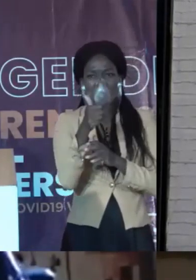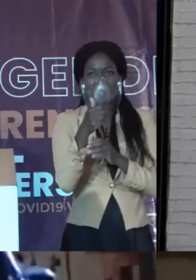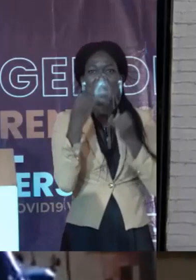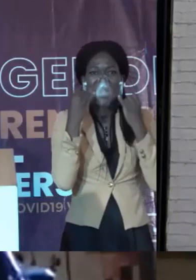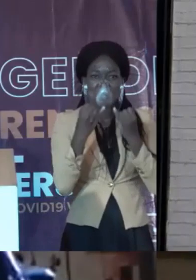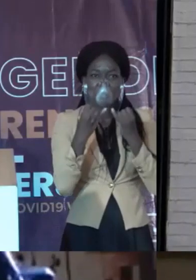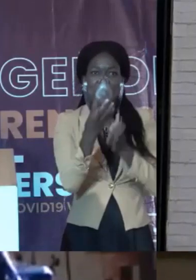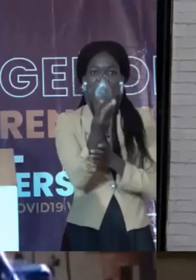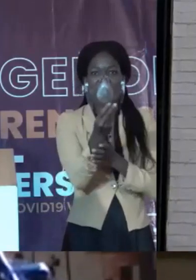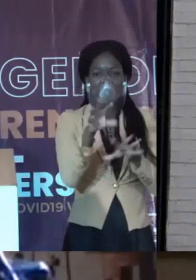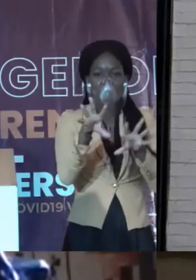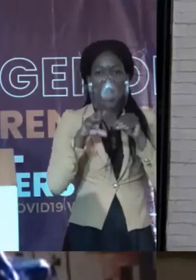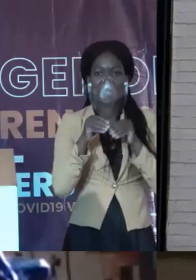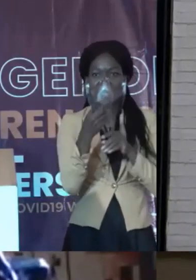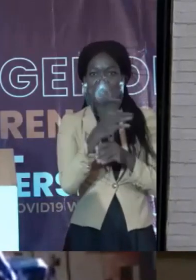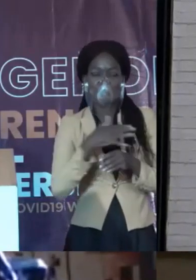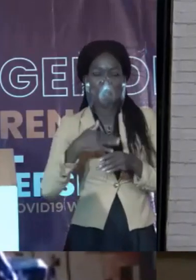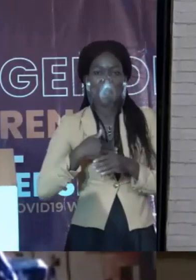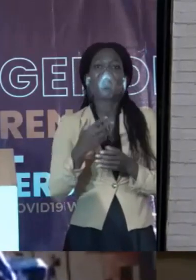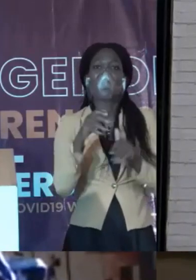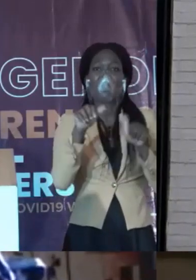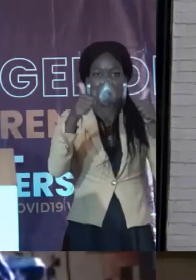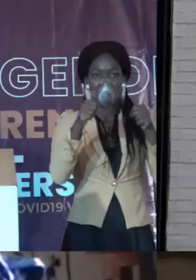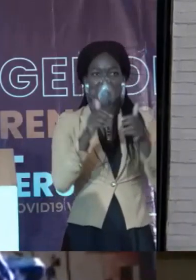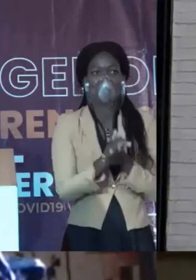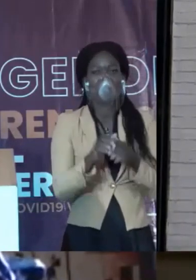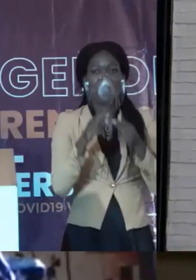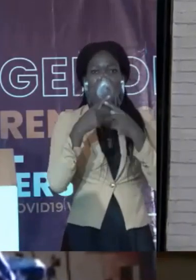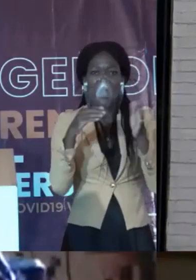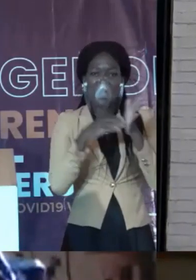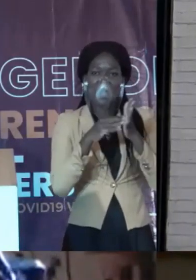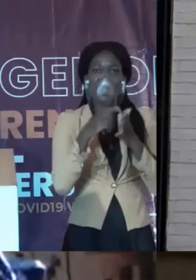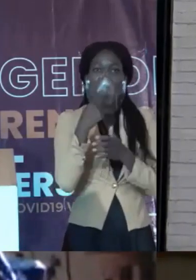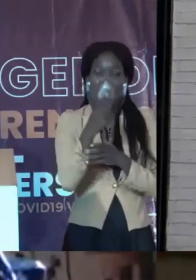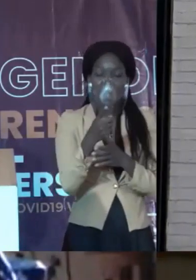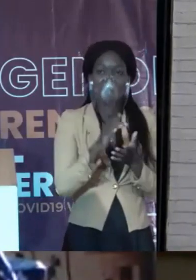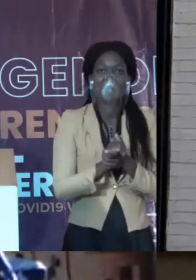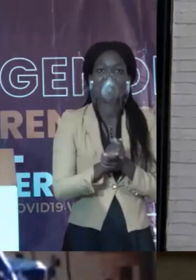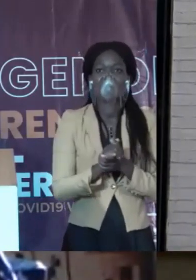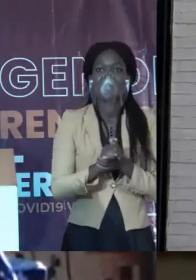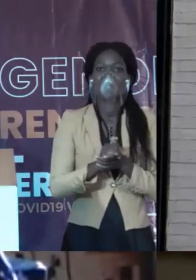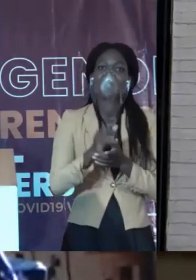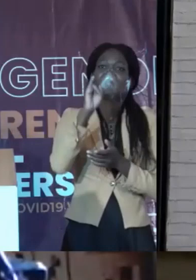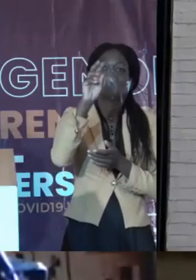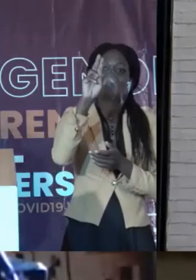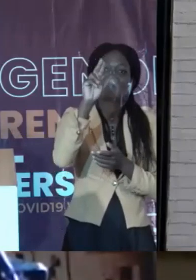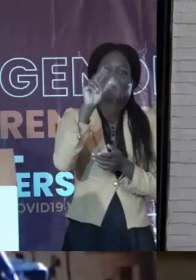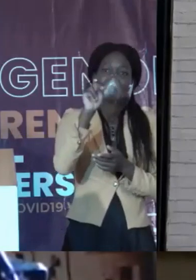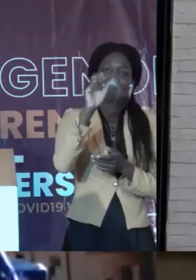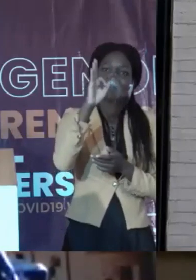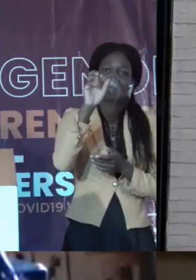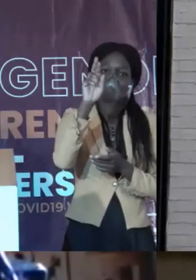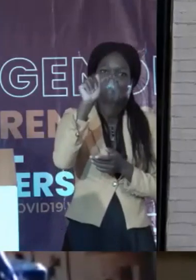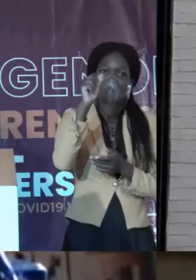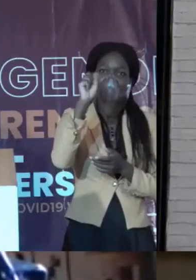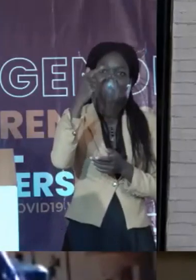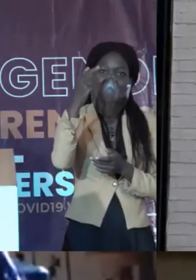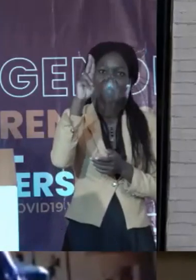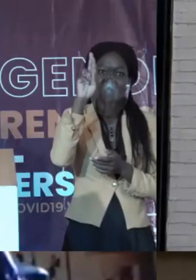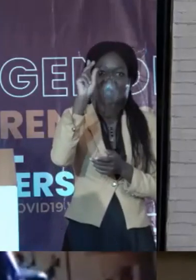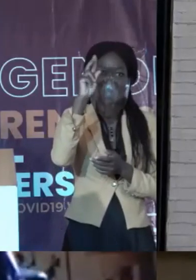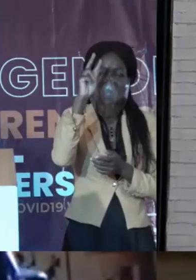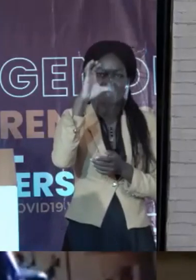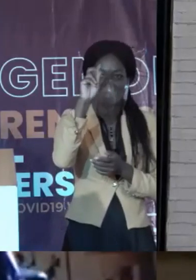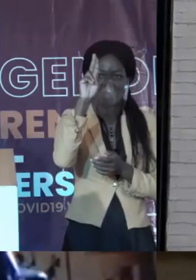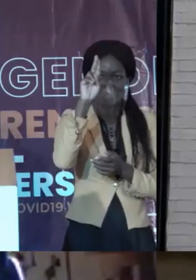guaranteed. You have talked about infrastructure also, time that is taken for women to even access the